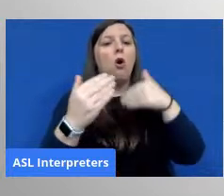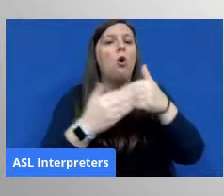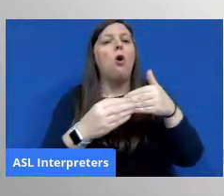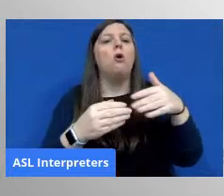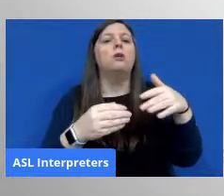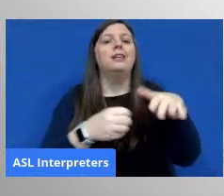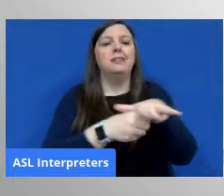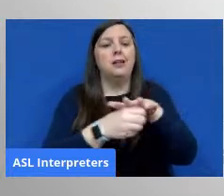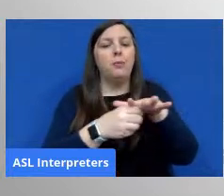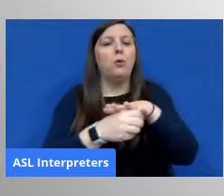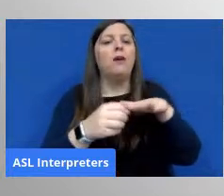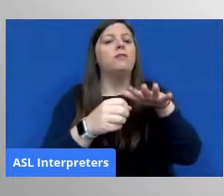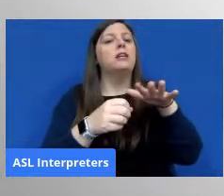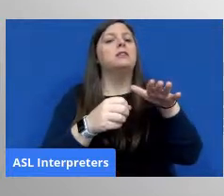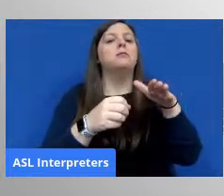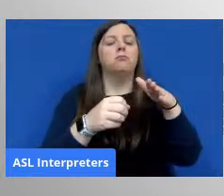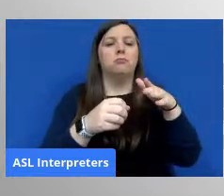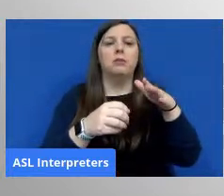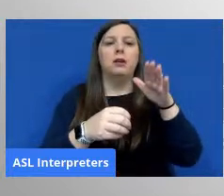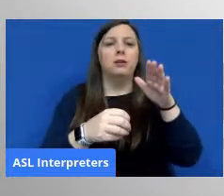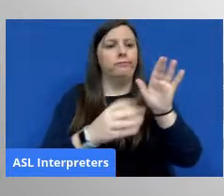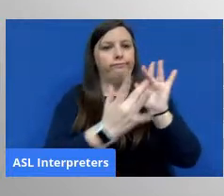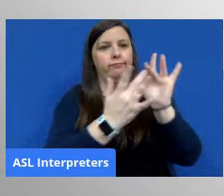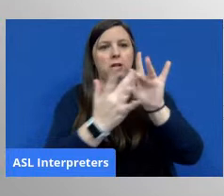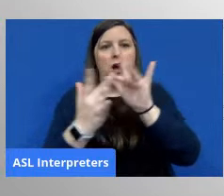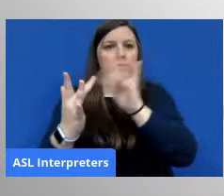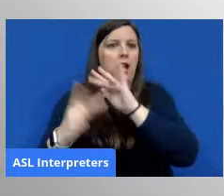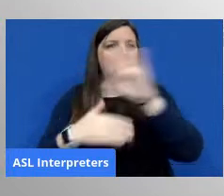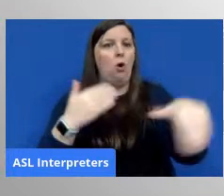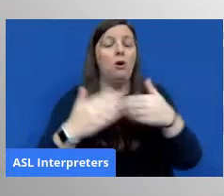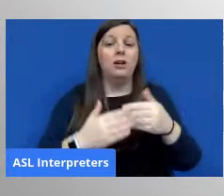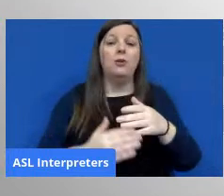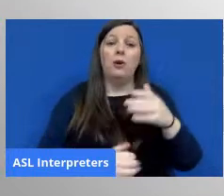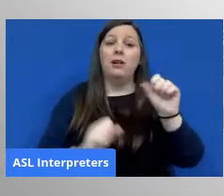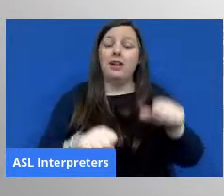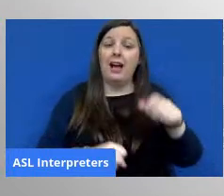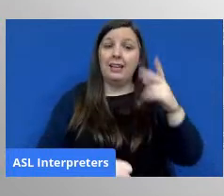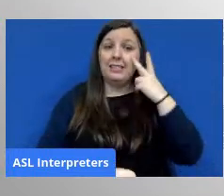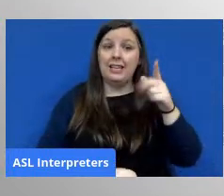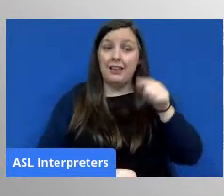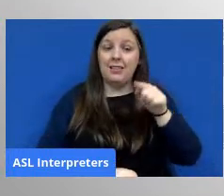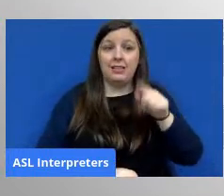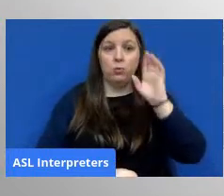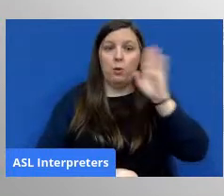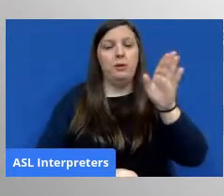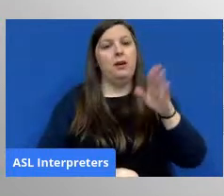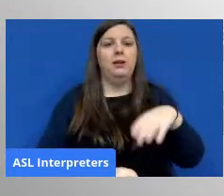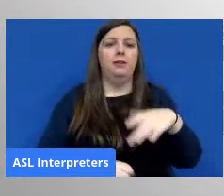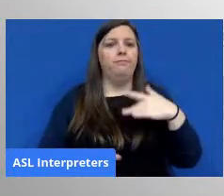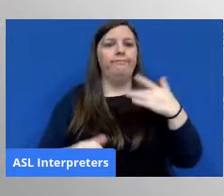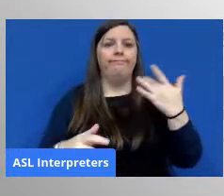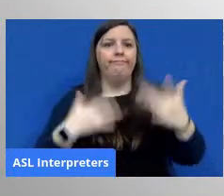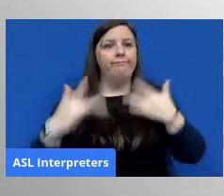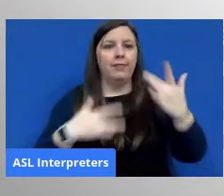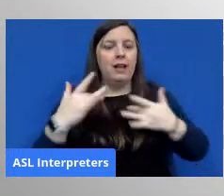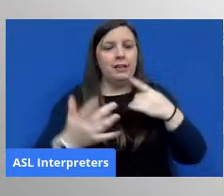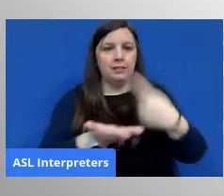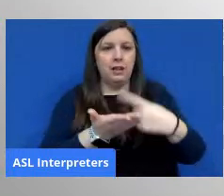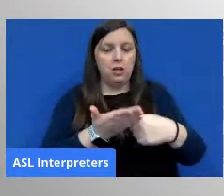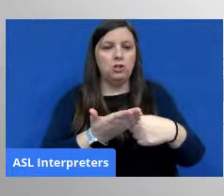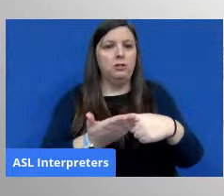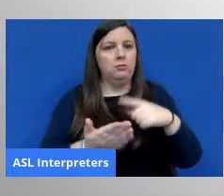Well, I can see this is going to be a lively discussion on the 25th, so I'm looking forward to it. Thank you for that